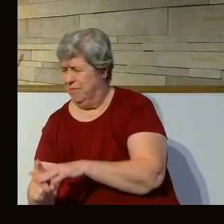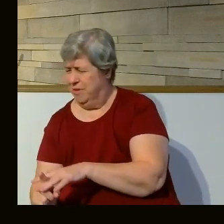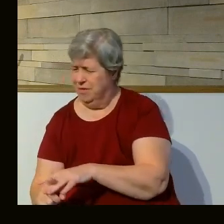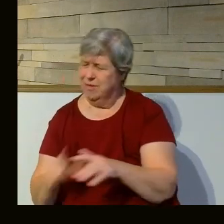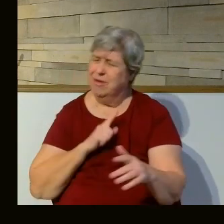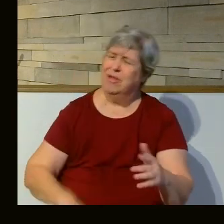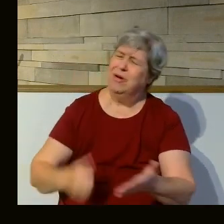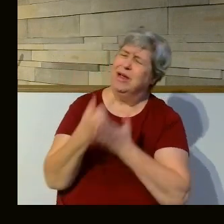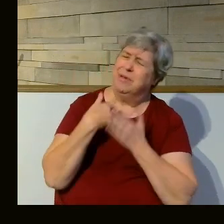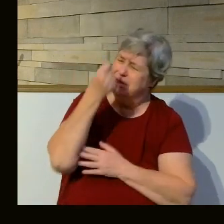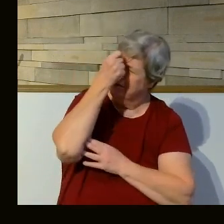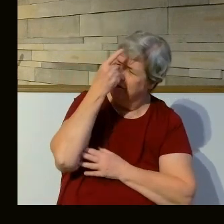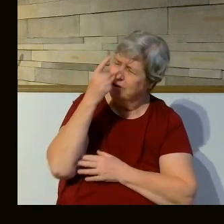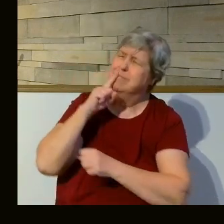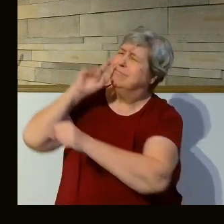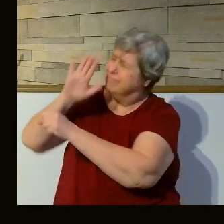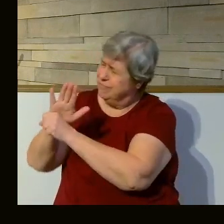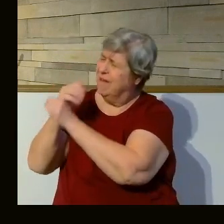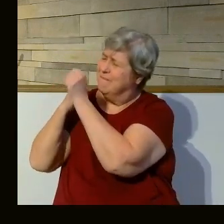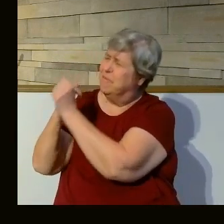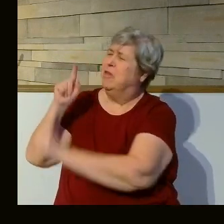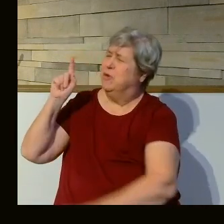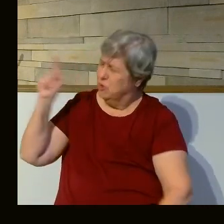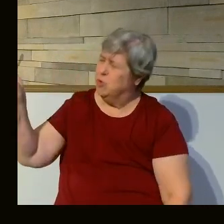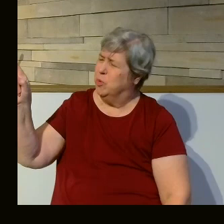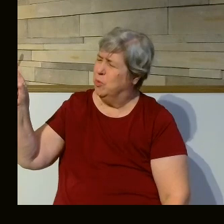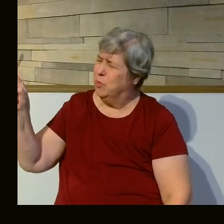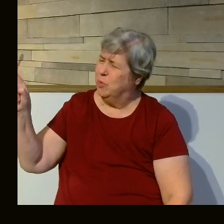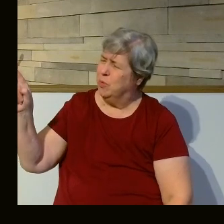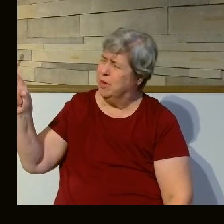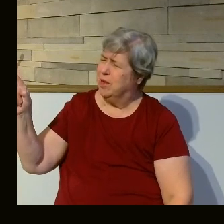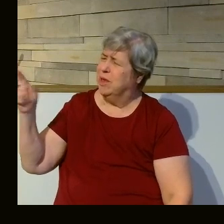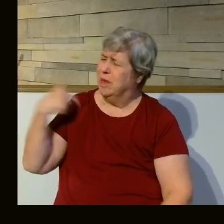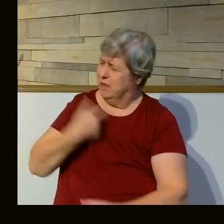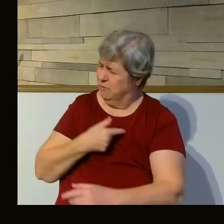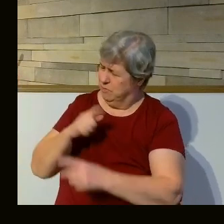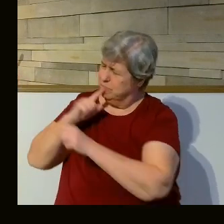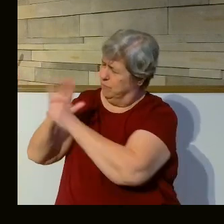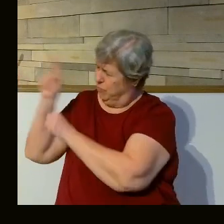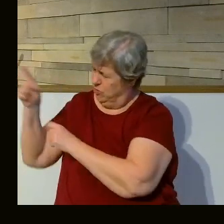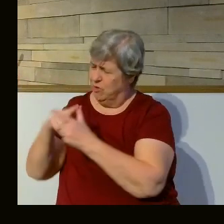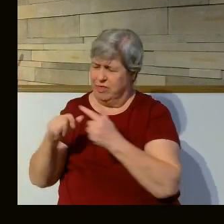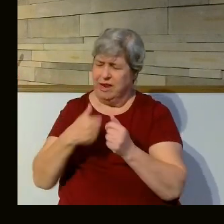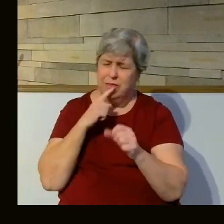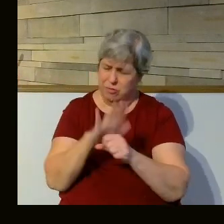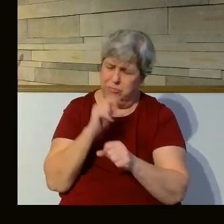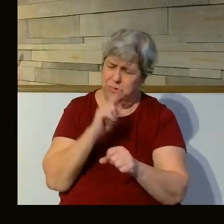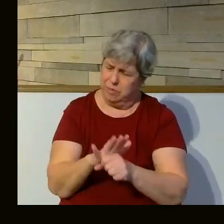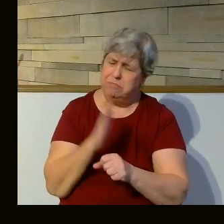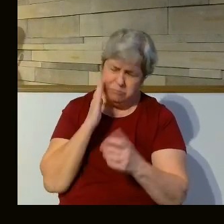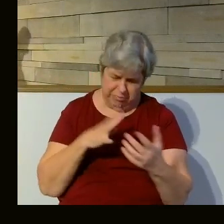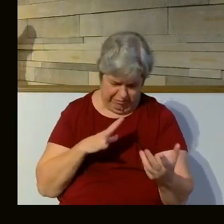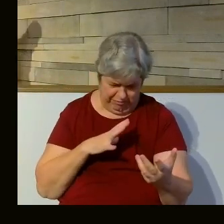Lord, help us to understand when we're committed to you, we follow after you. And that when we're committed to you, other commitments fall into place and we'll be